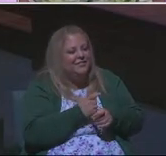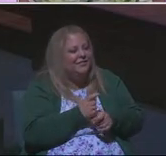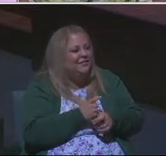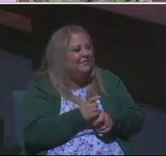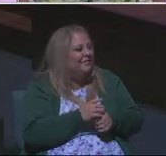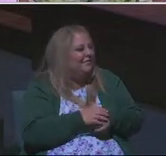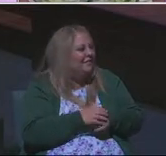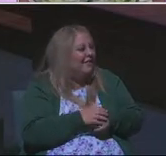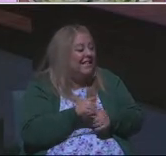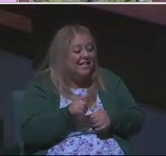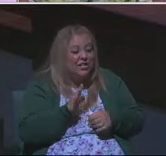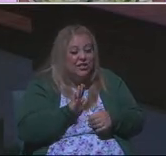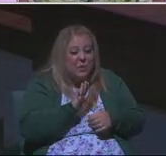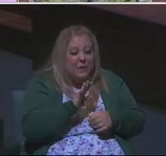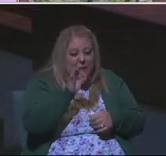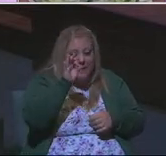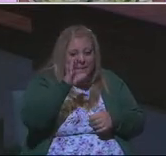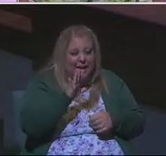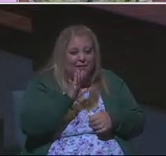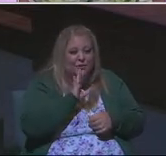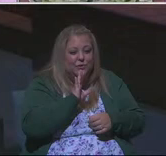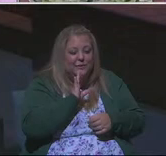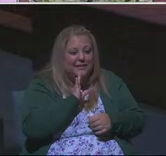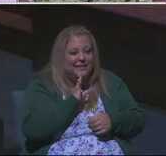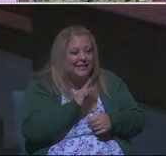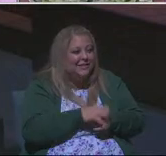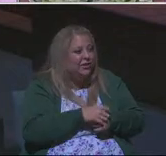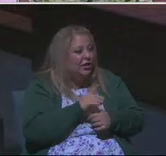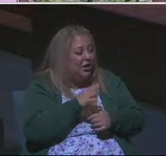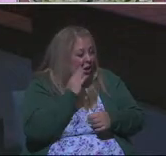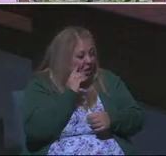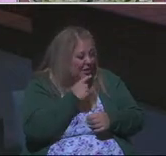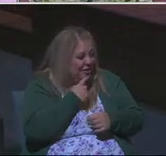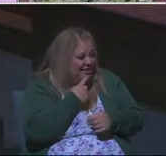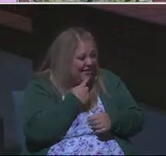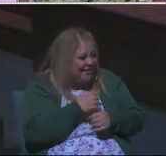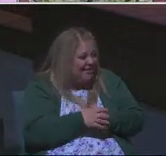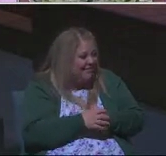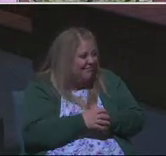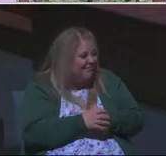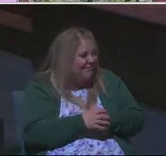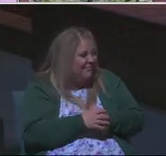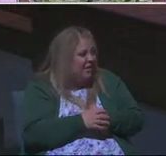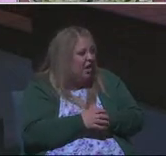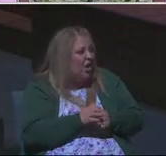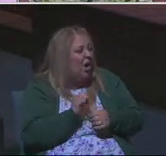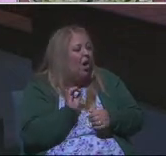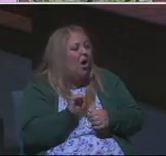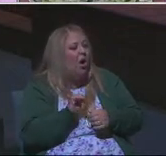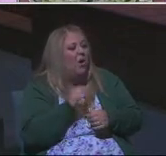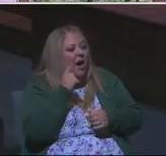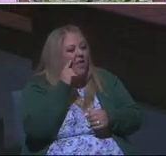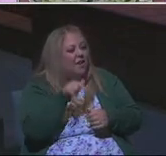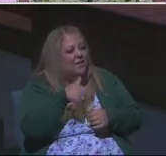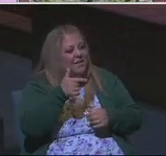I said, this is your pastor speaking. You know what she said? Oh, I thought it was somebody else.